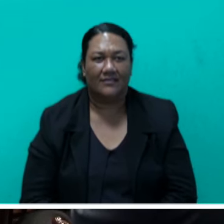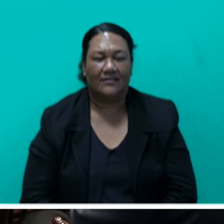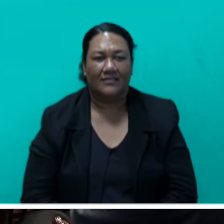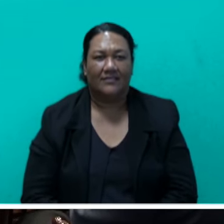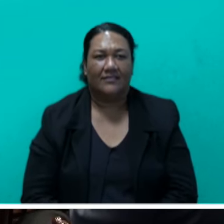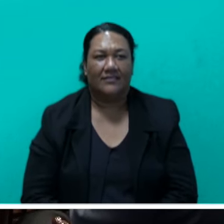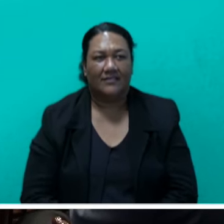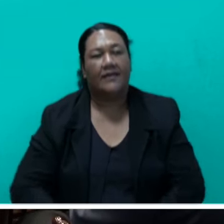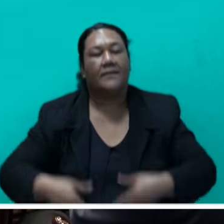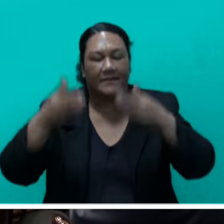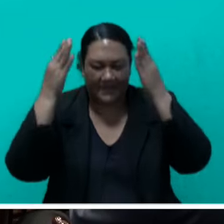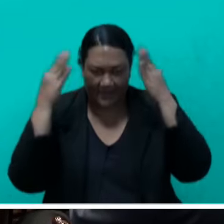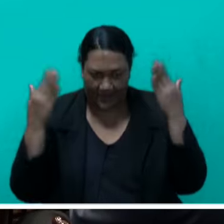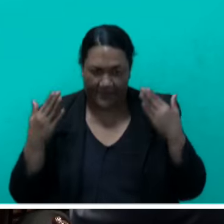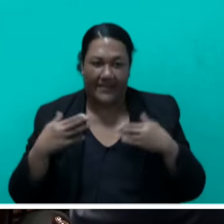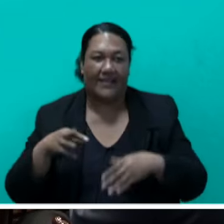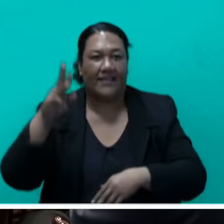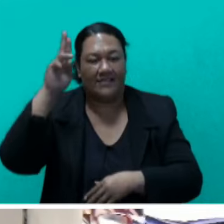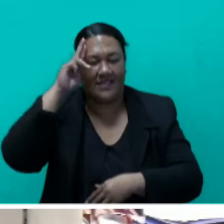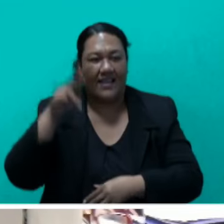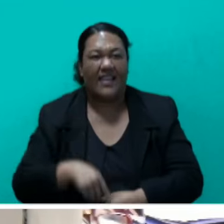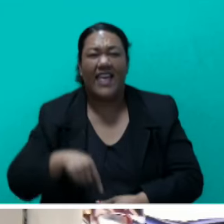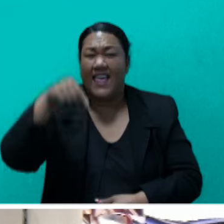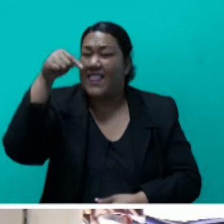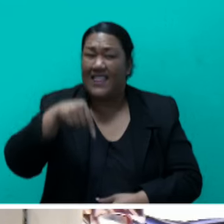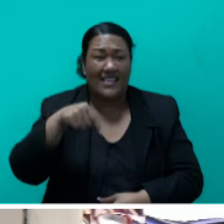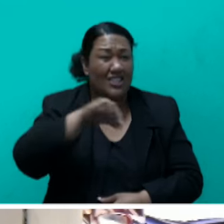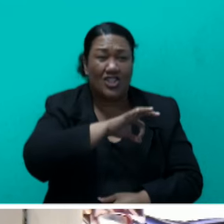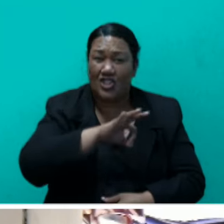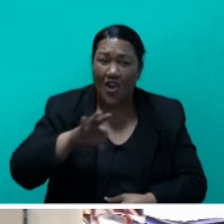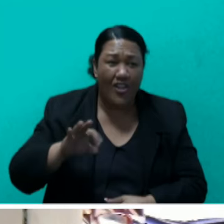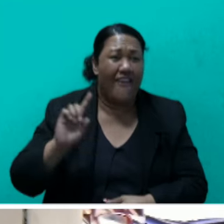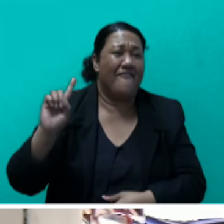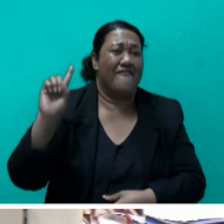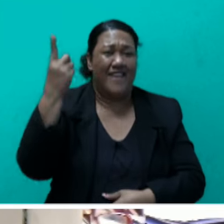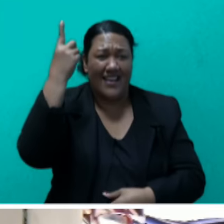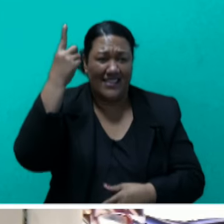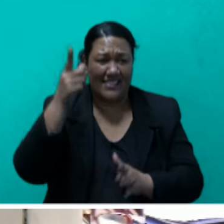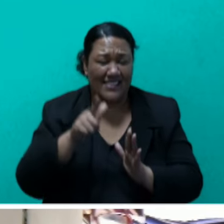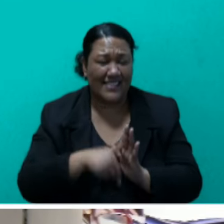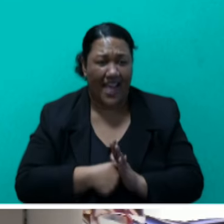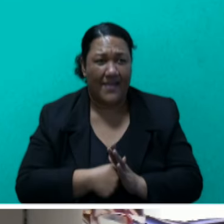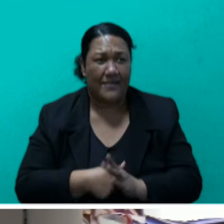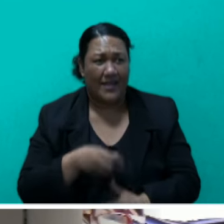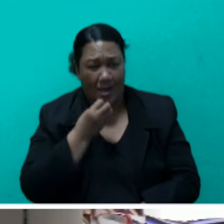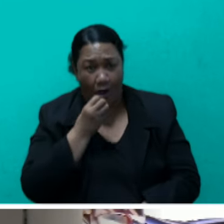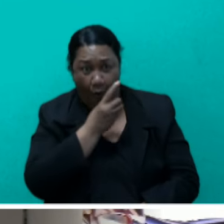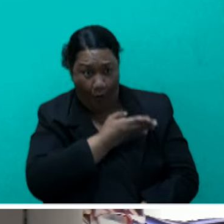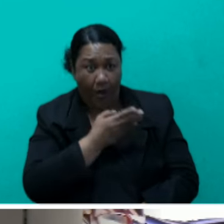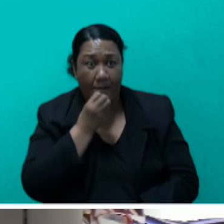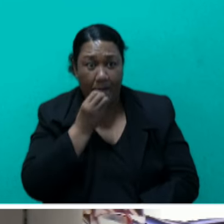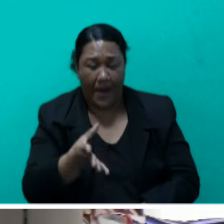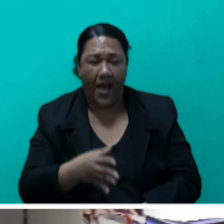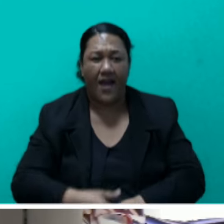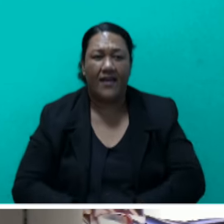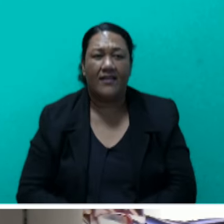Mr. Speaker say, this is not the first time he has said that. I can also say to him